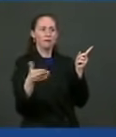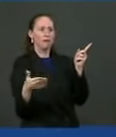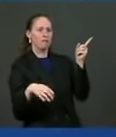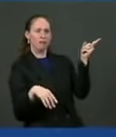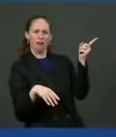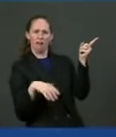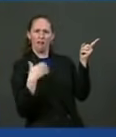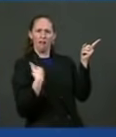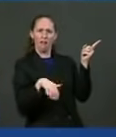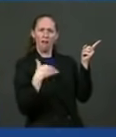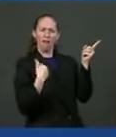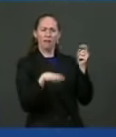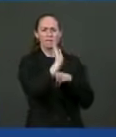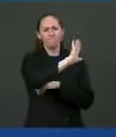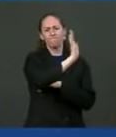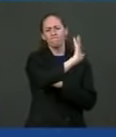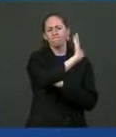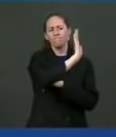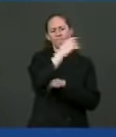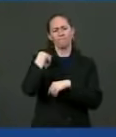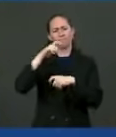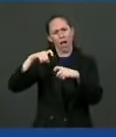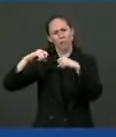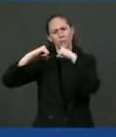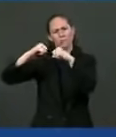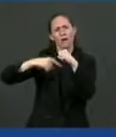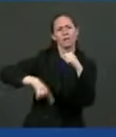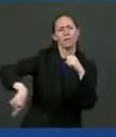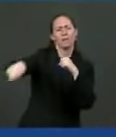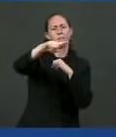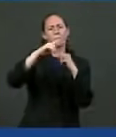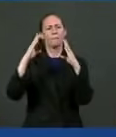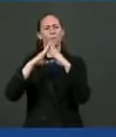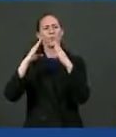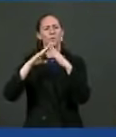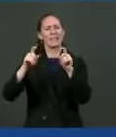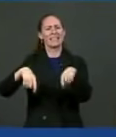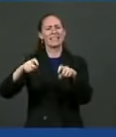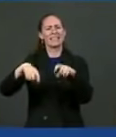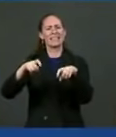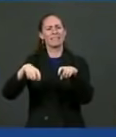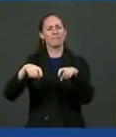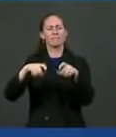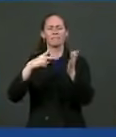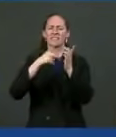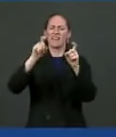majority of Americans who have done their part and want to get back to life as normal.